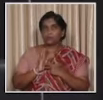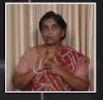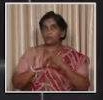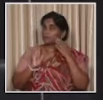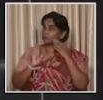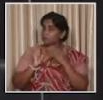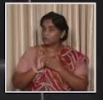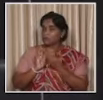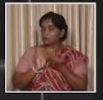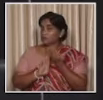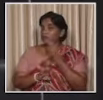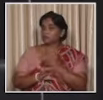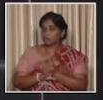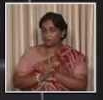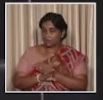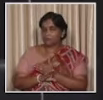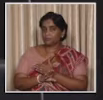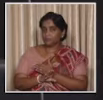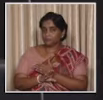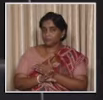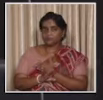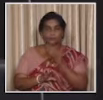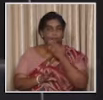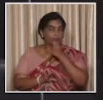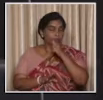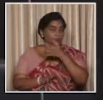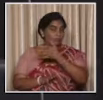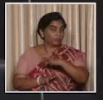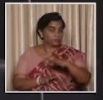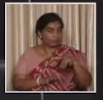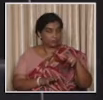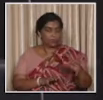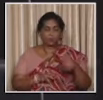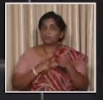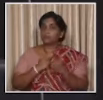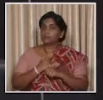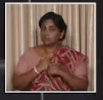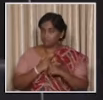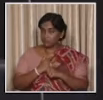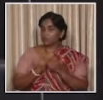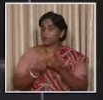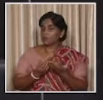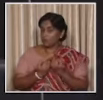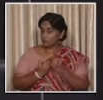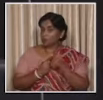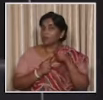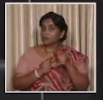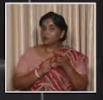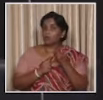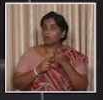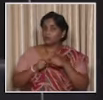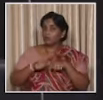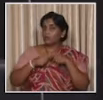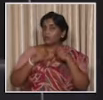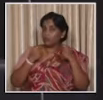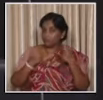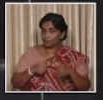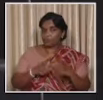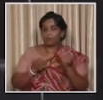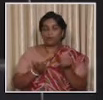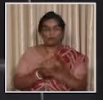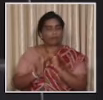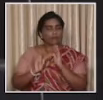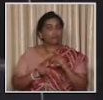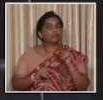Right? You have only allocated a meager sum of 250 million rupees. That's hardly enough to do anything. Leave alone doing a